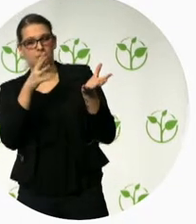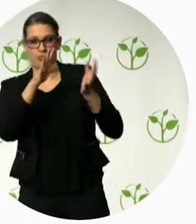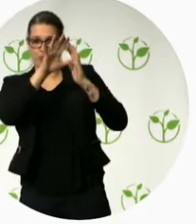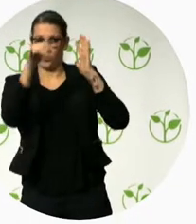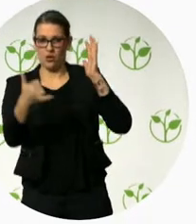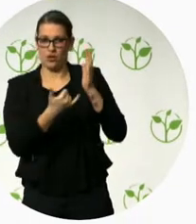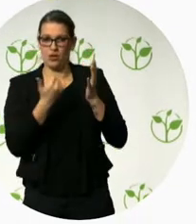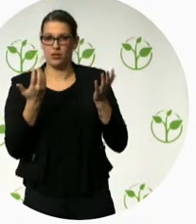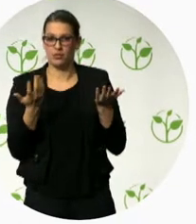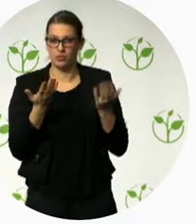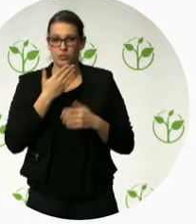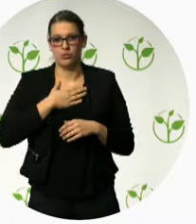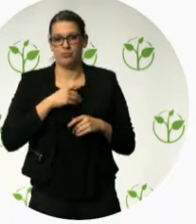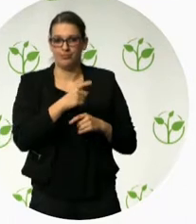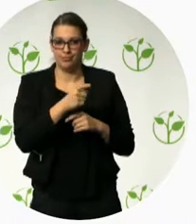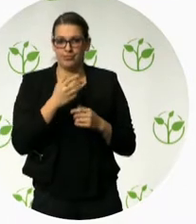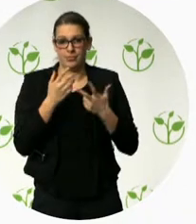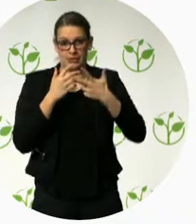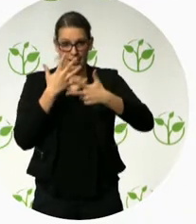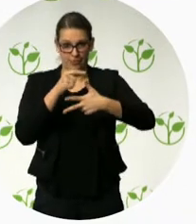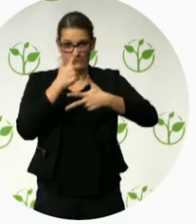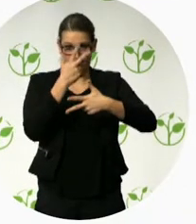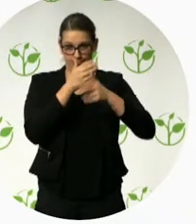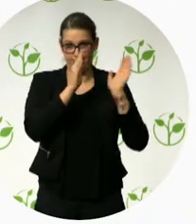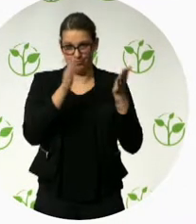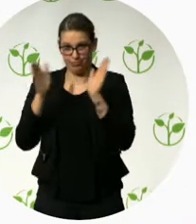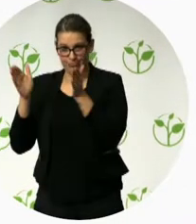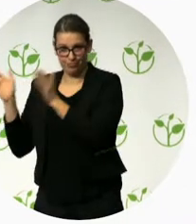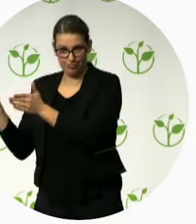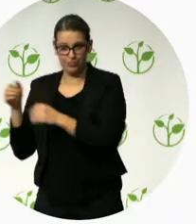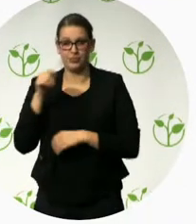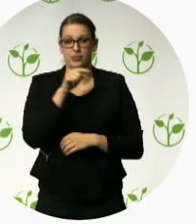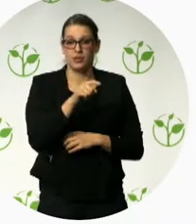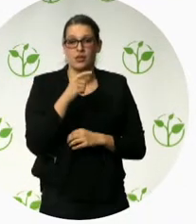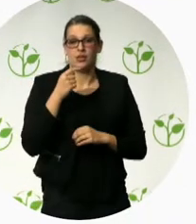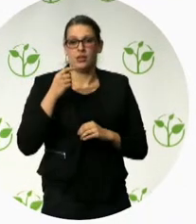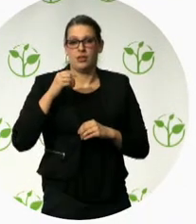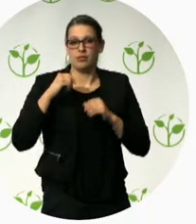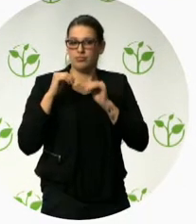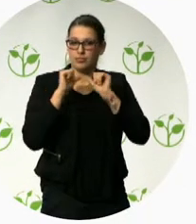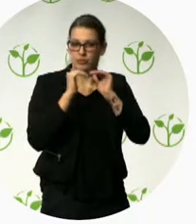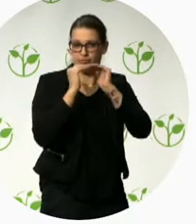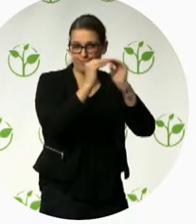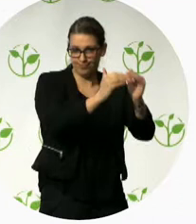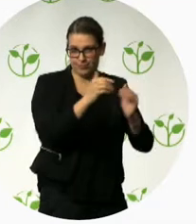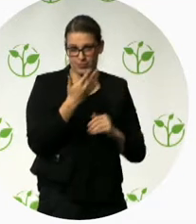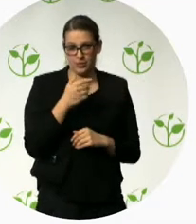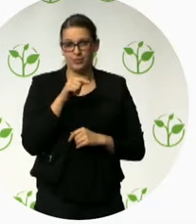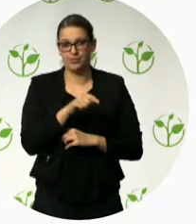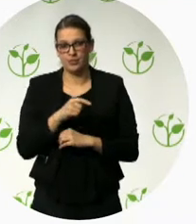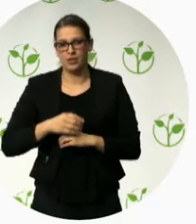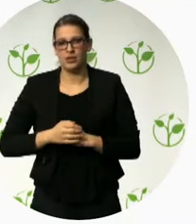dimensions. One is financial sustainability. Yes, we need money to run a project, but that's not only the